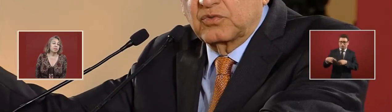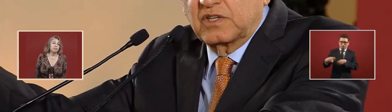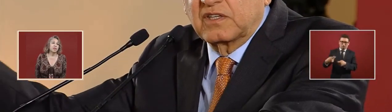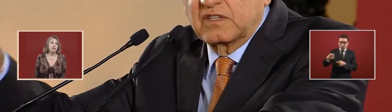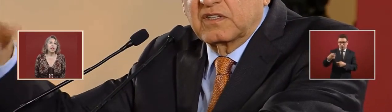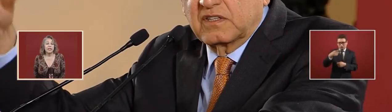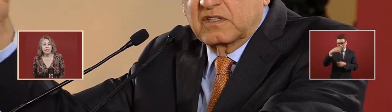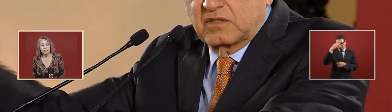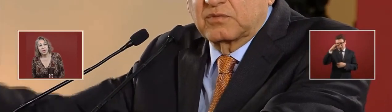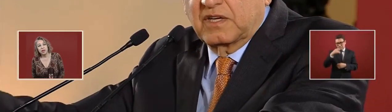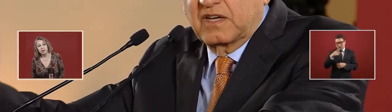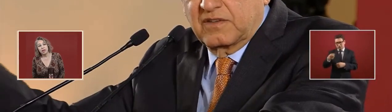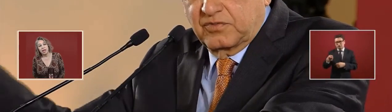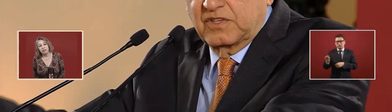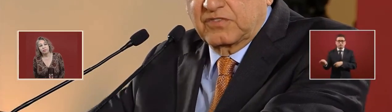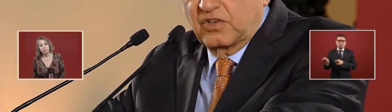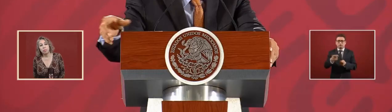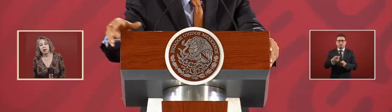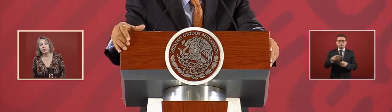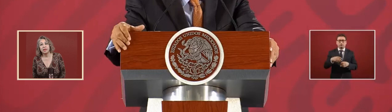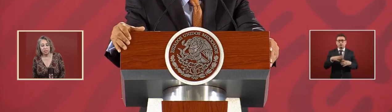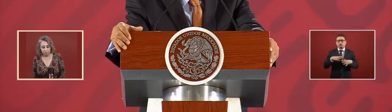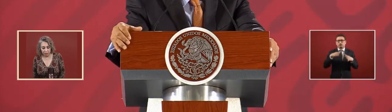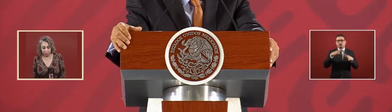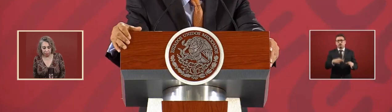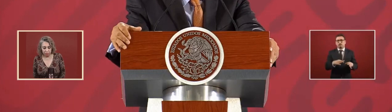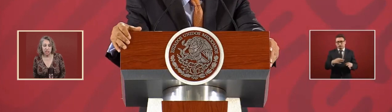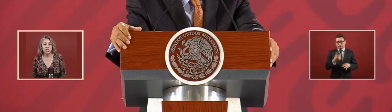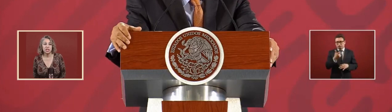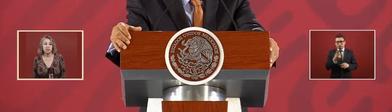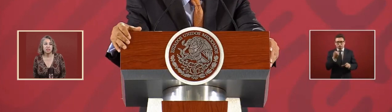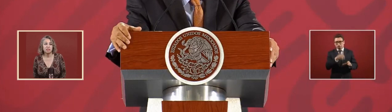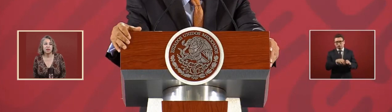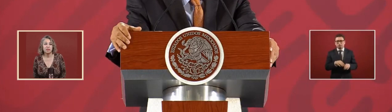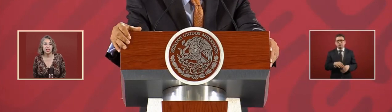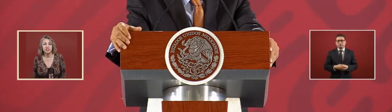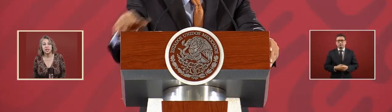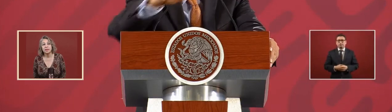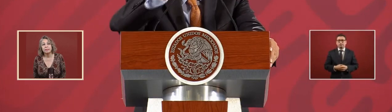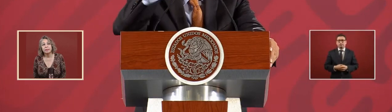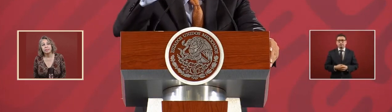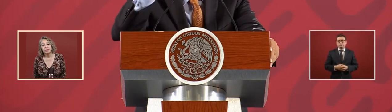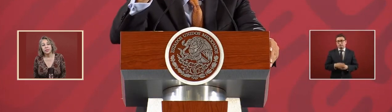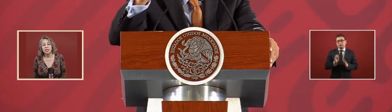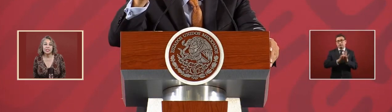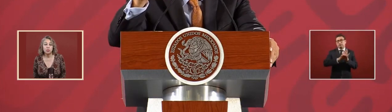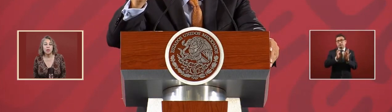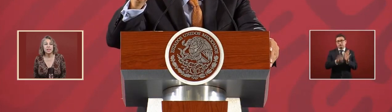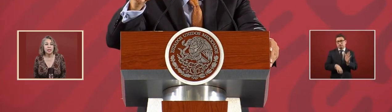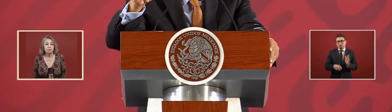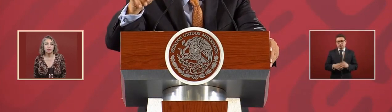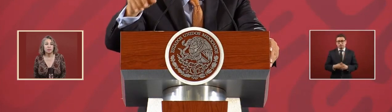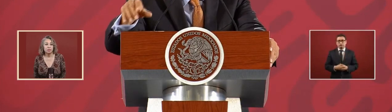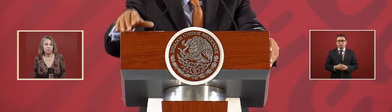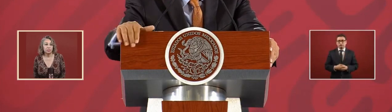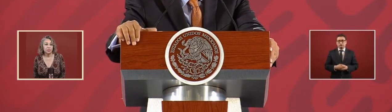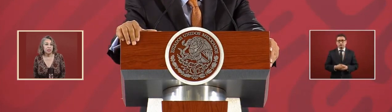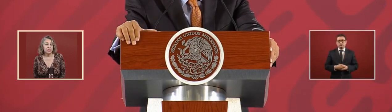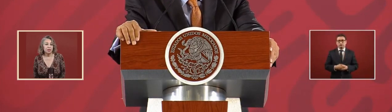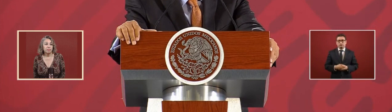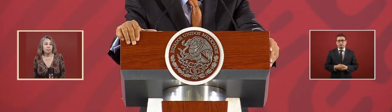su fortuna, like this man who gave fundación. Part of his fortune to this foundation. Un ejemplo, that's one example.